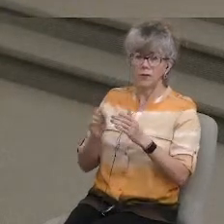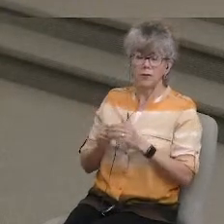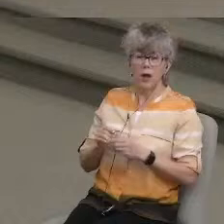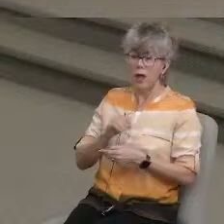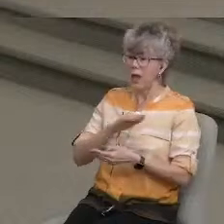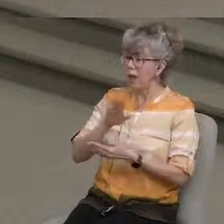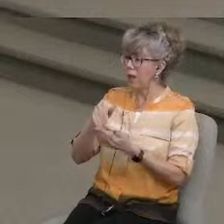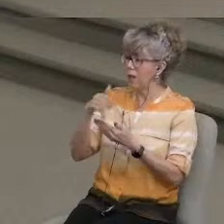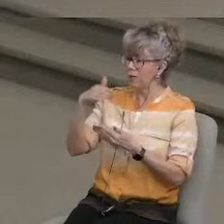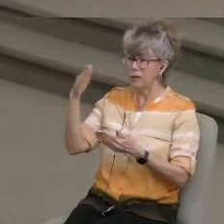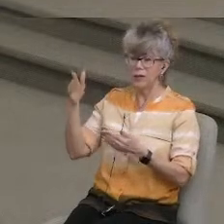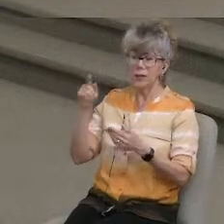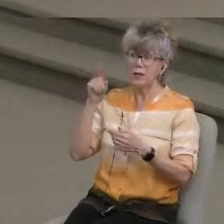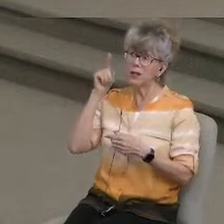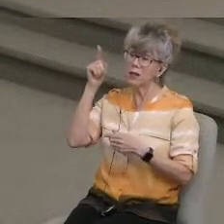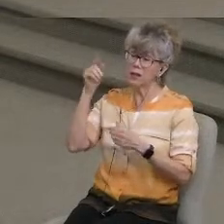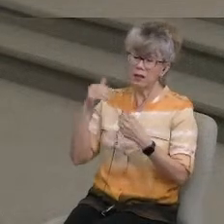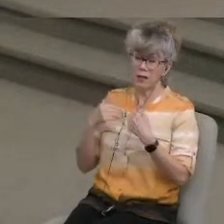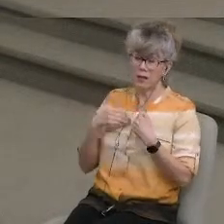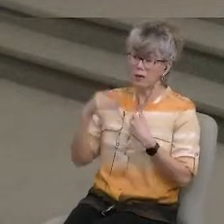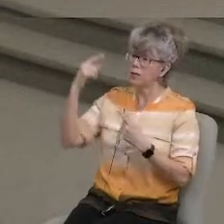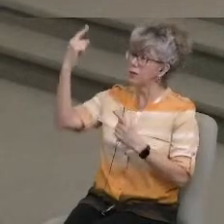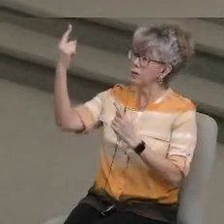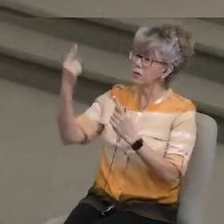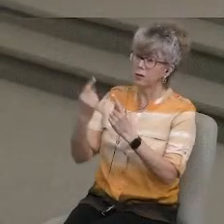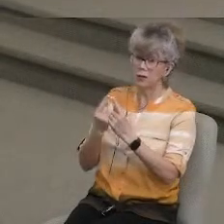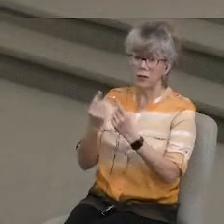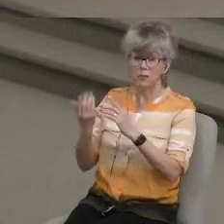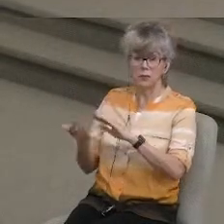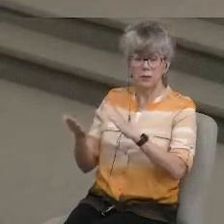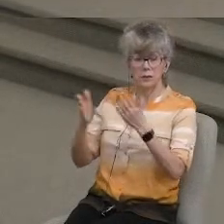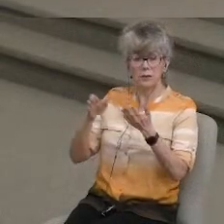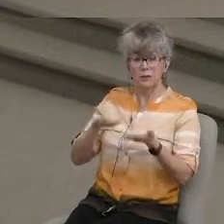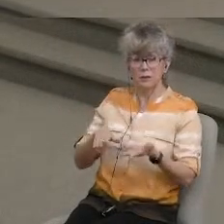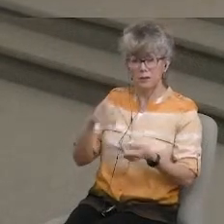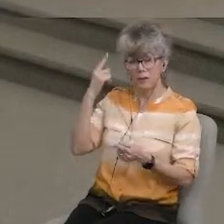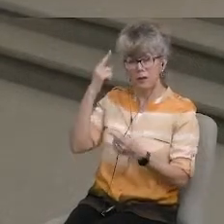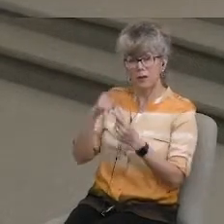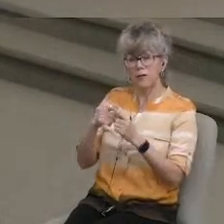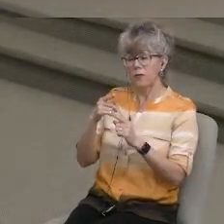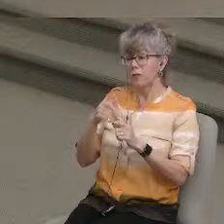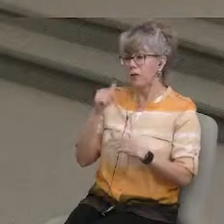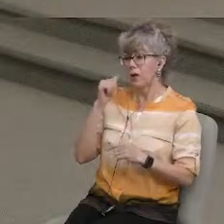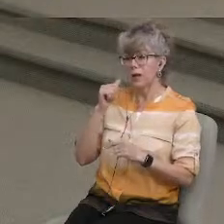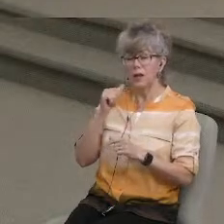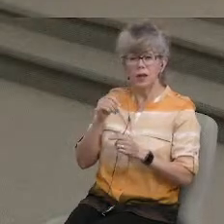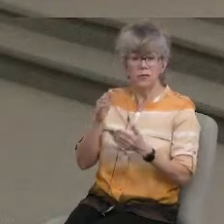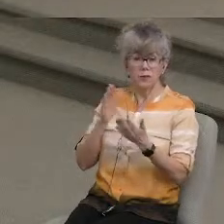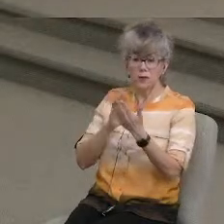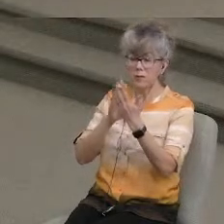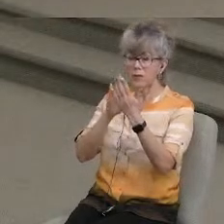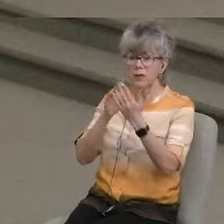everything he had to come and to die for every face in this crowd.